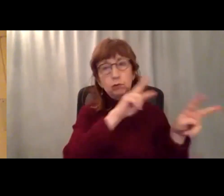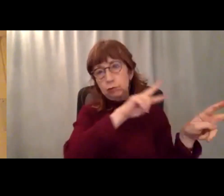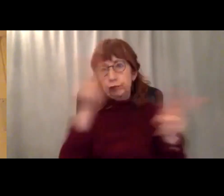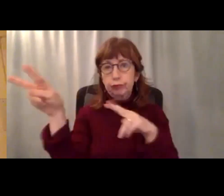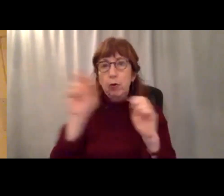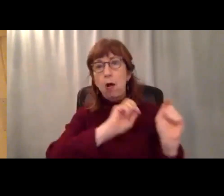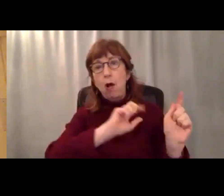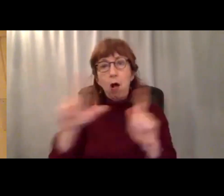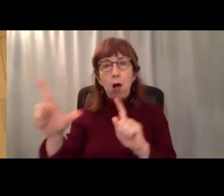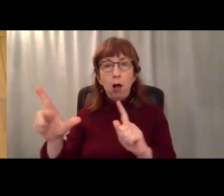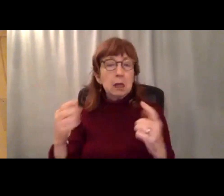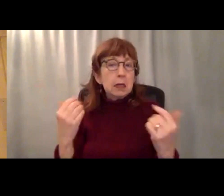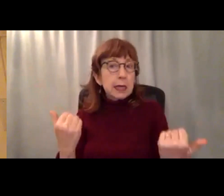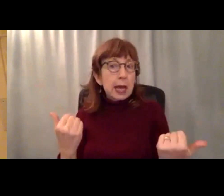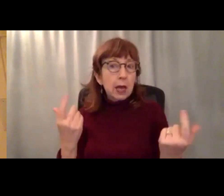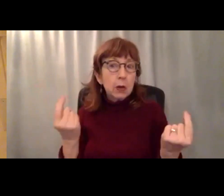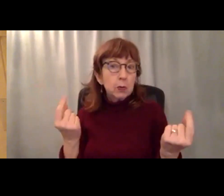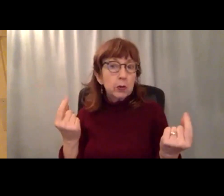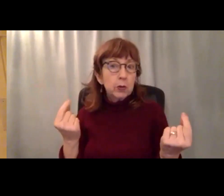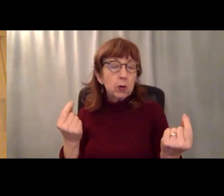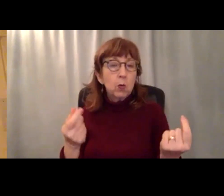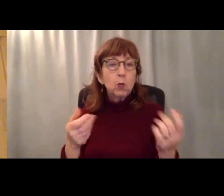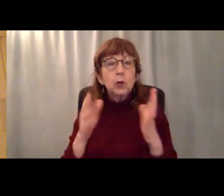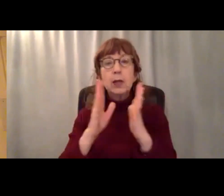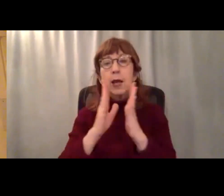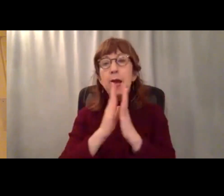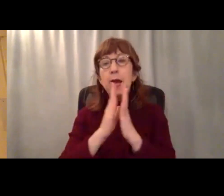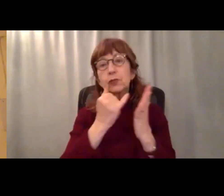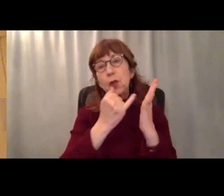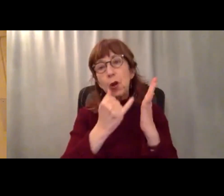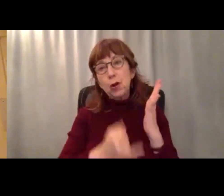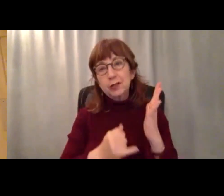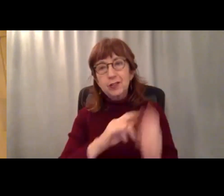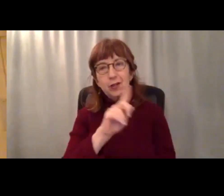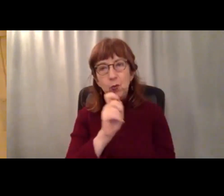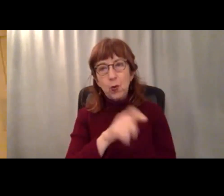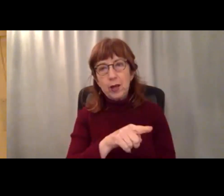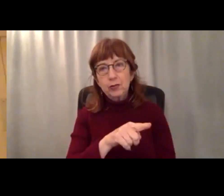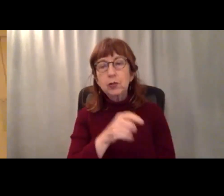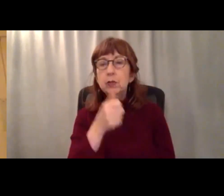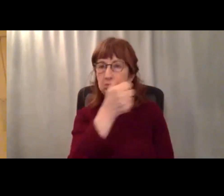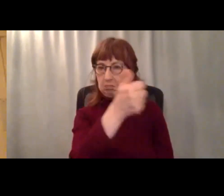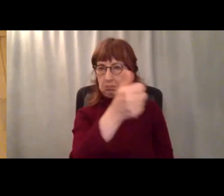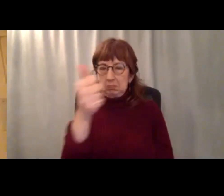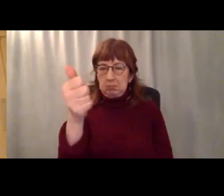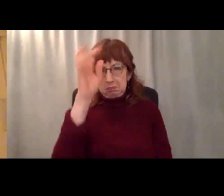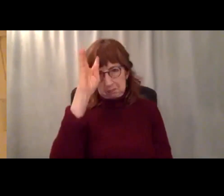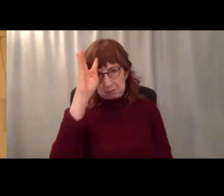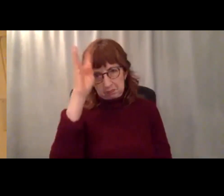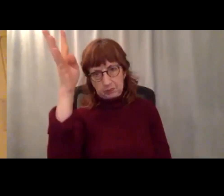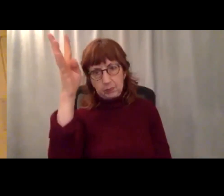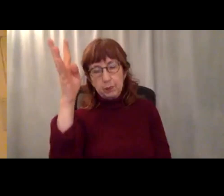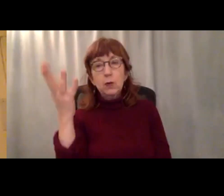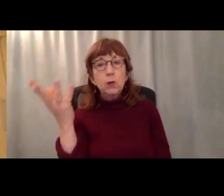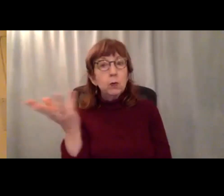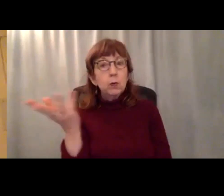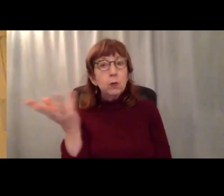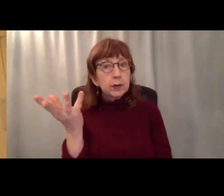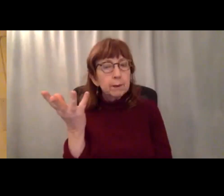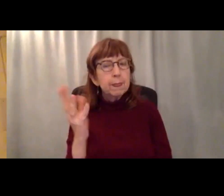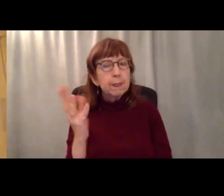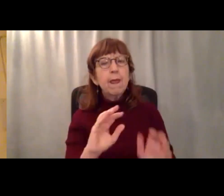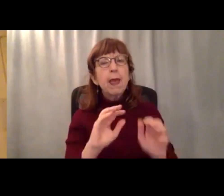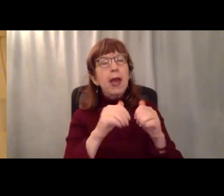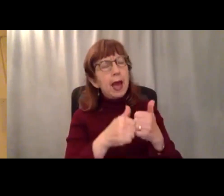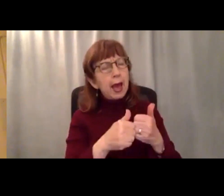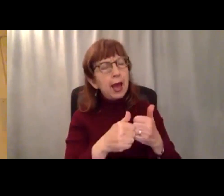now we're just going to ask the artists a question that they developed, which is, how